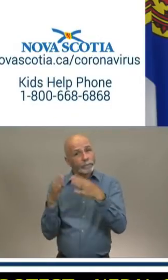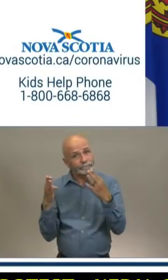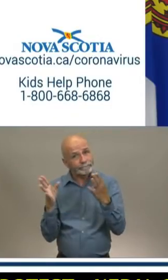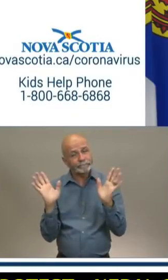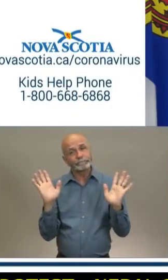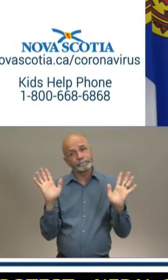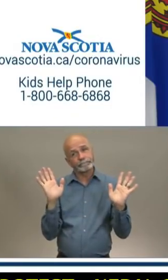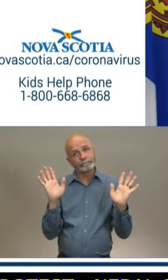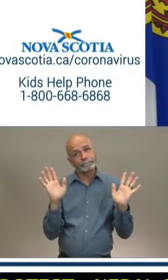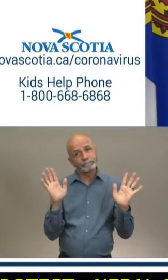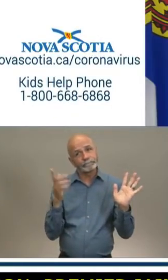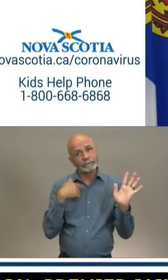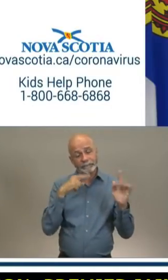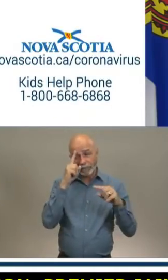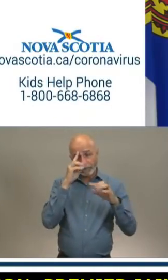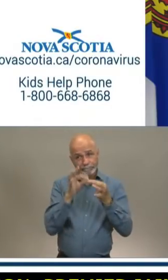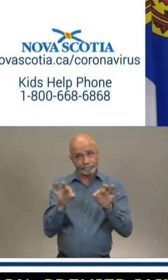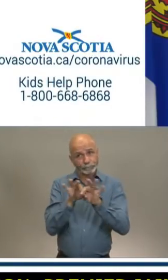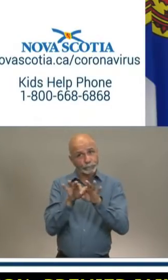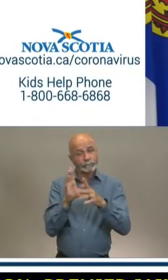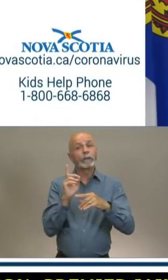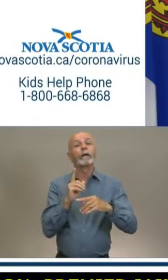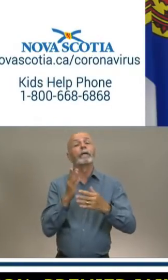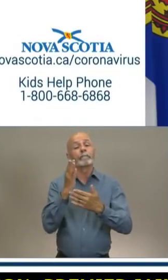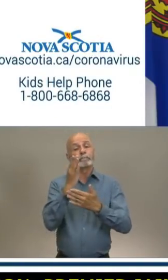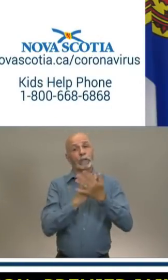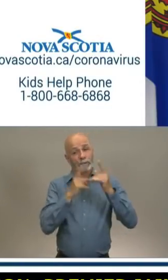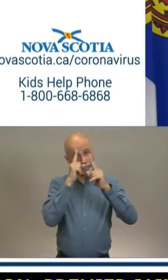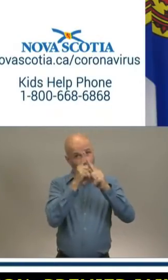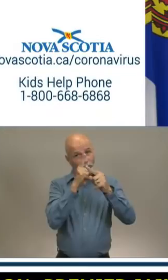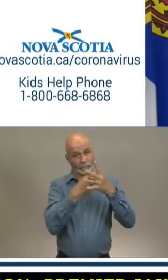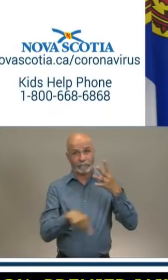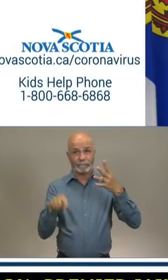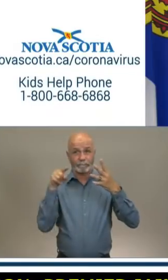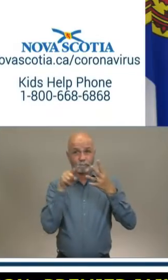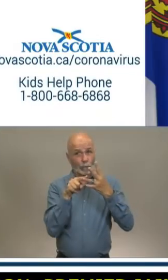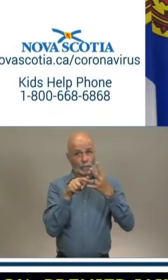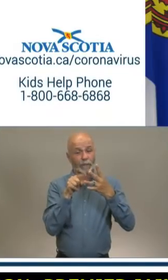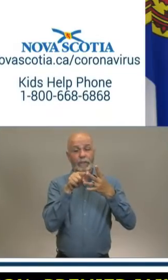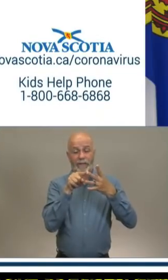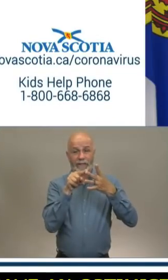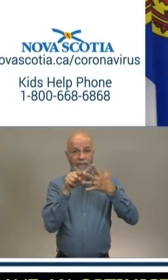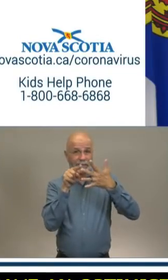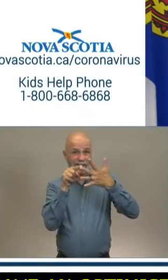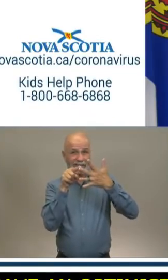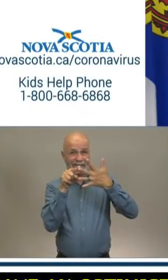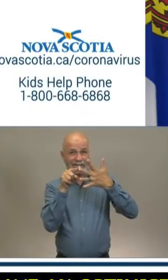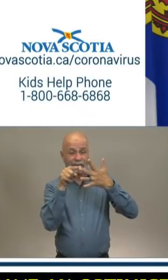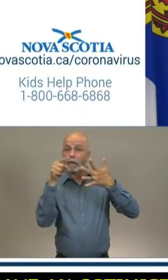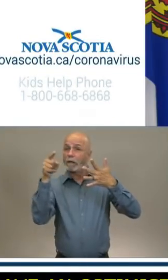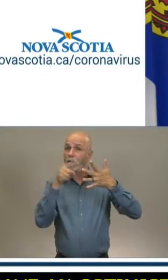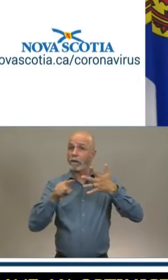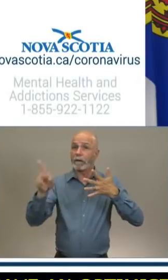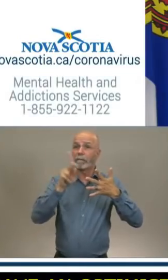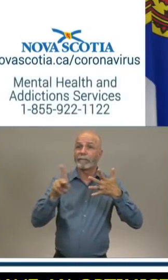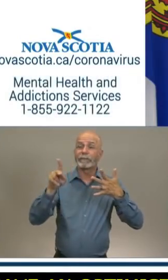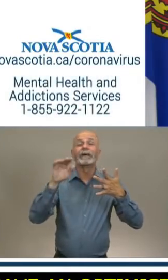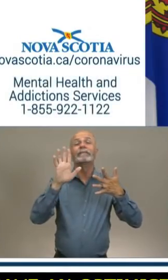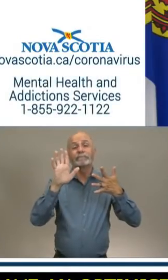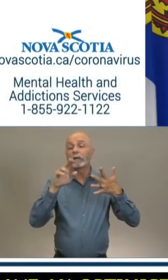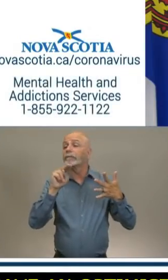ready on schedule for our Phase 3 next week. We're in good shape. I ask all Nova Scotians to be kind to one